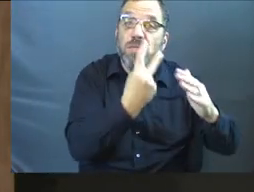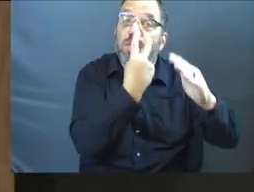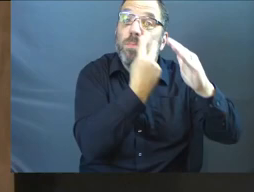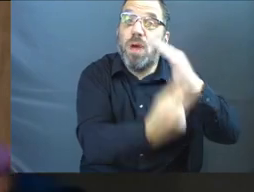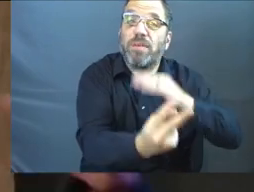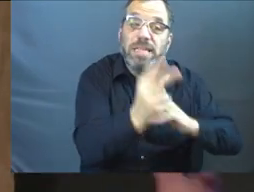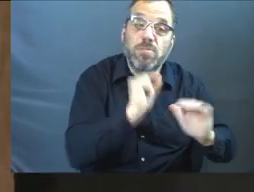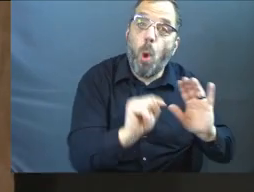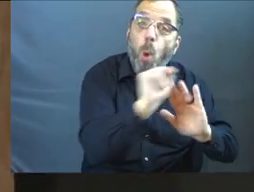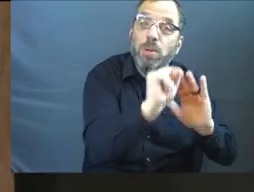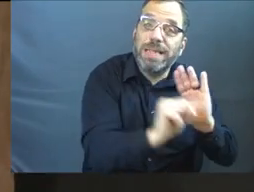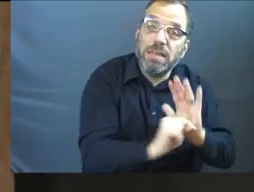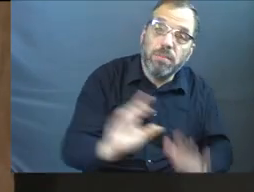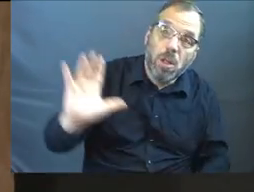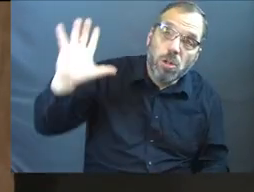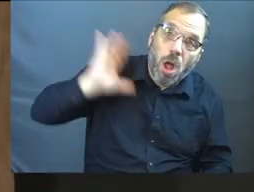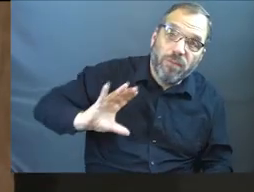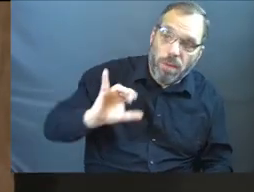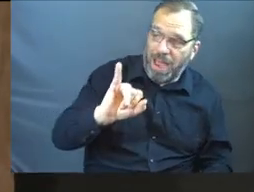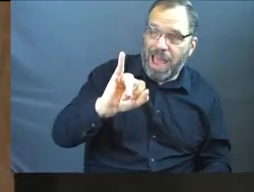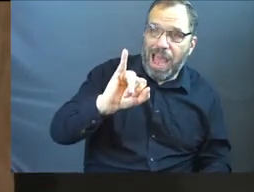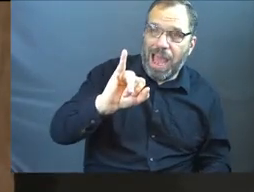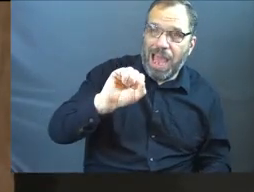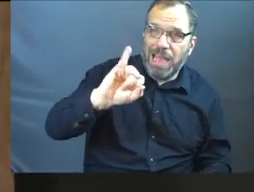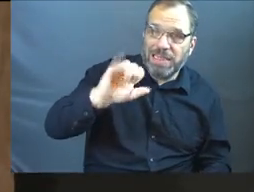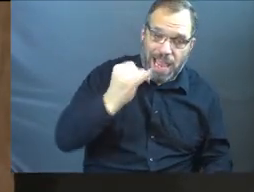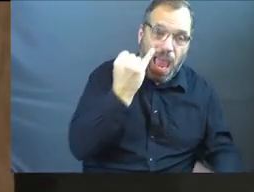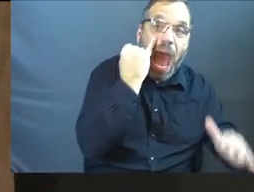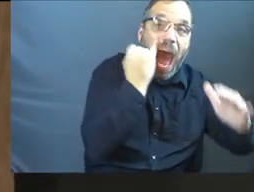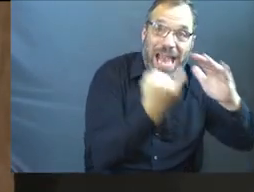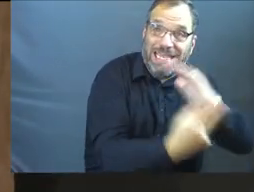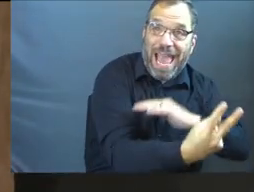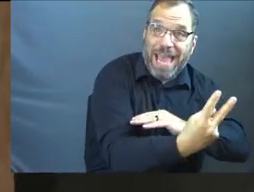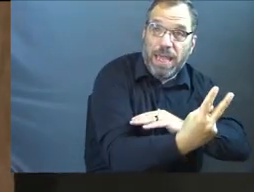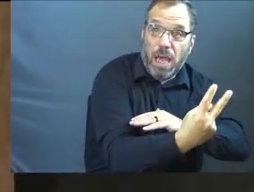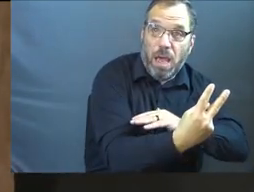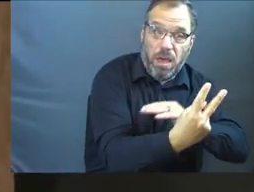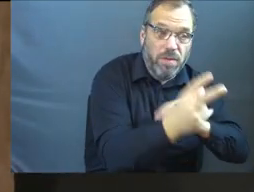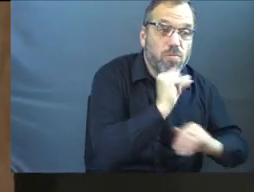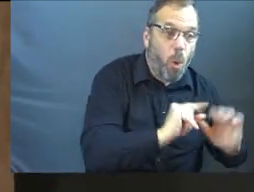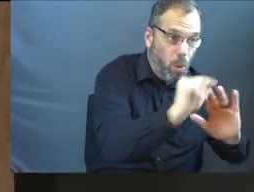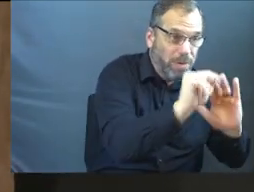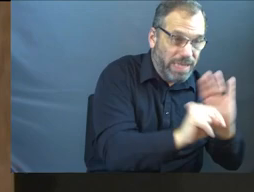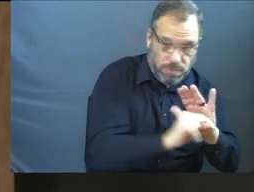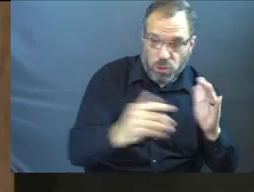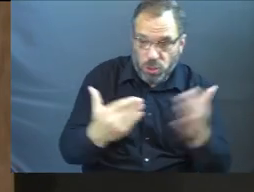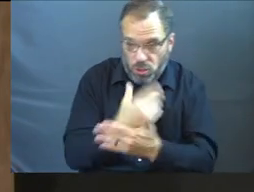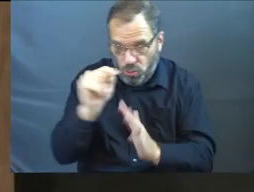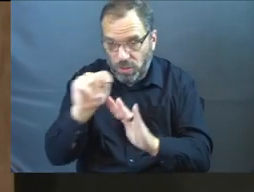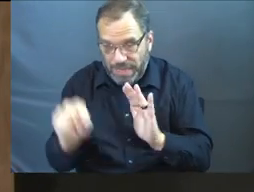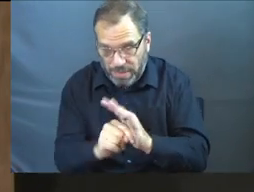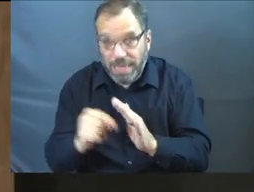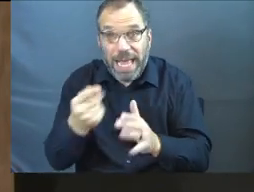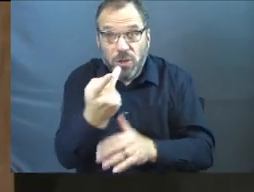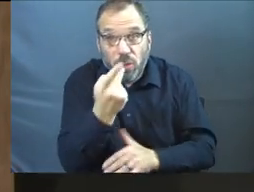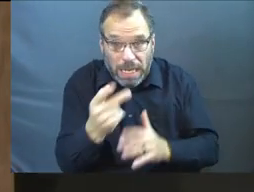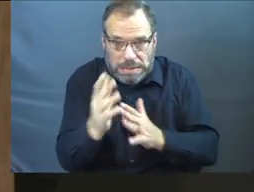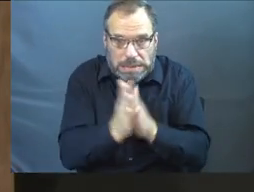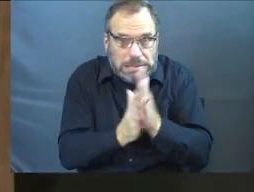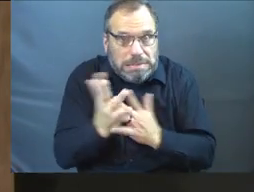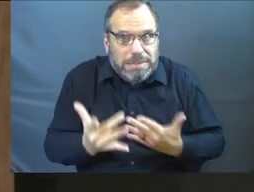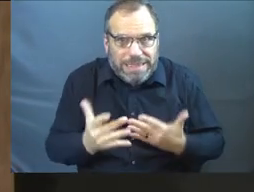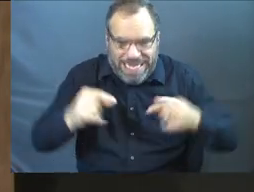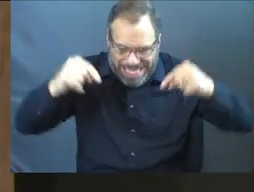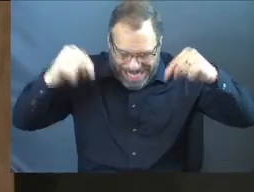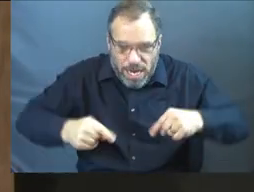prophecy that was given so long ago from Isaiah all the way to here in the Old Testament to now, what we've been waiting urgently for, folks,